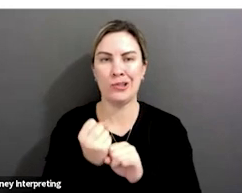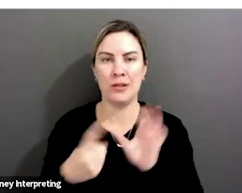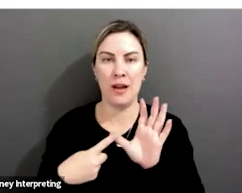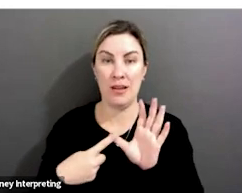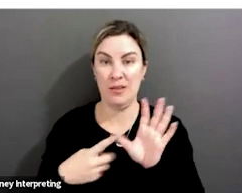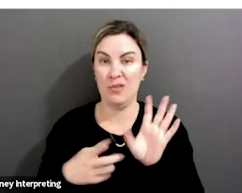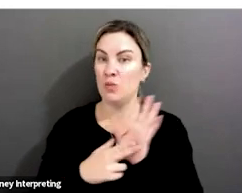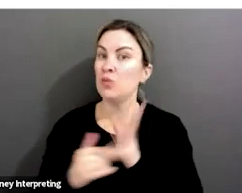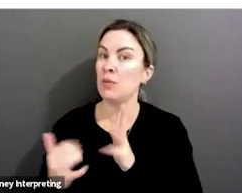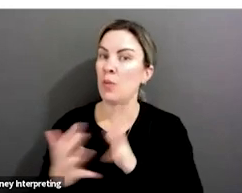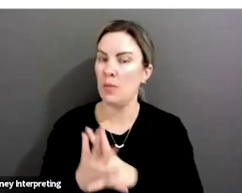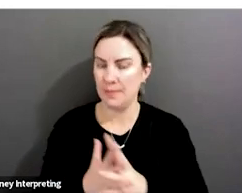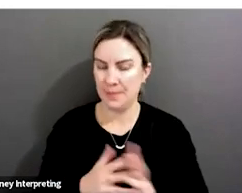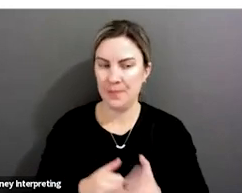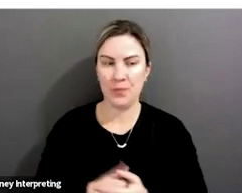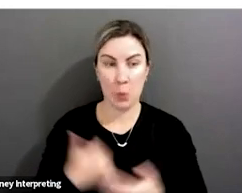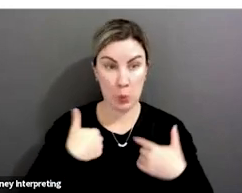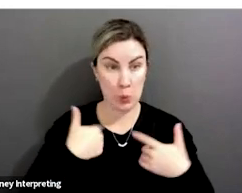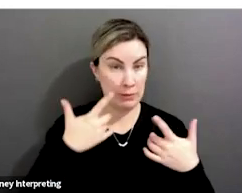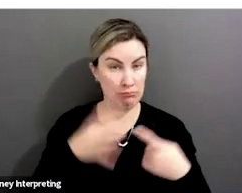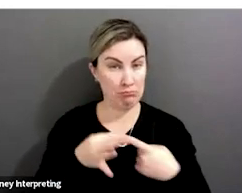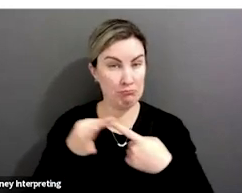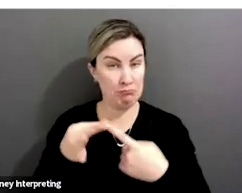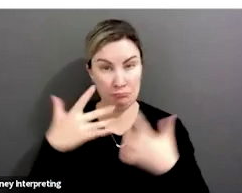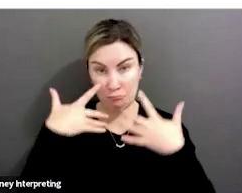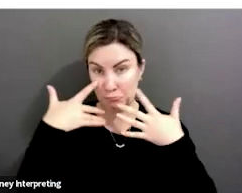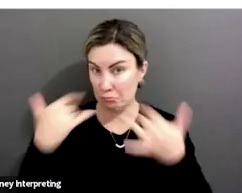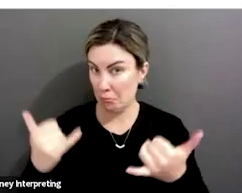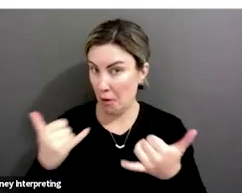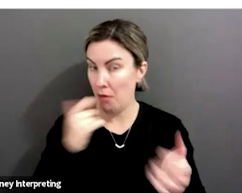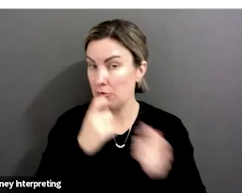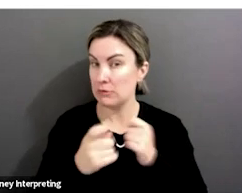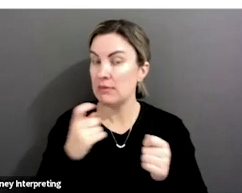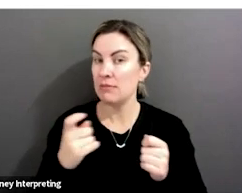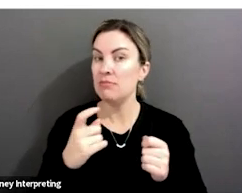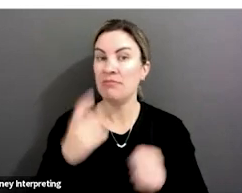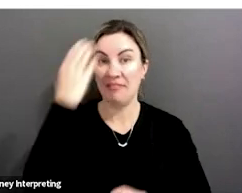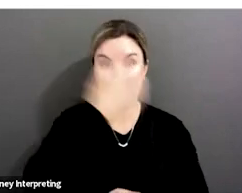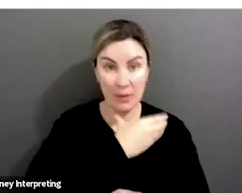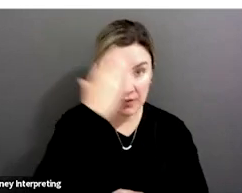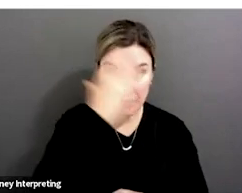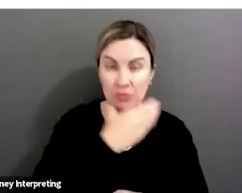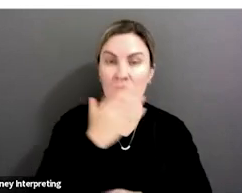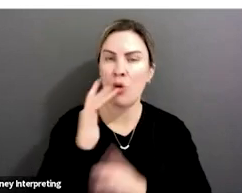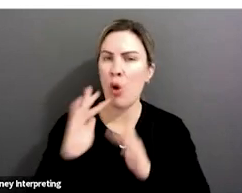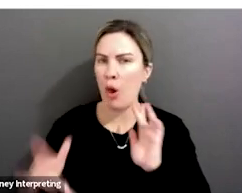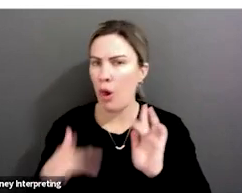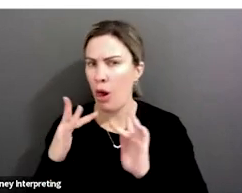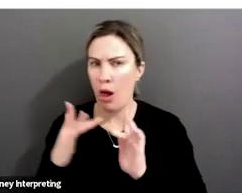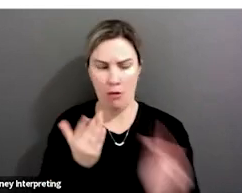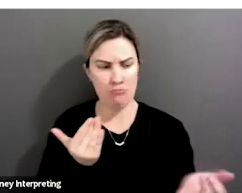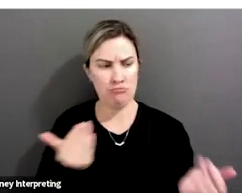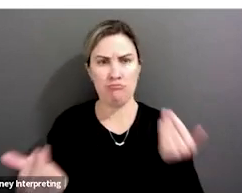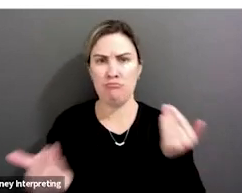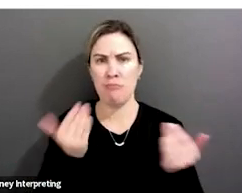We pilot tested it in different formats as well, in a face-to-face format, in a live online format, to really get